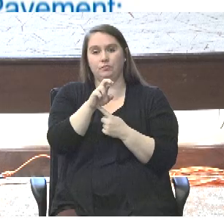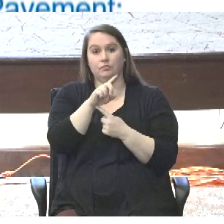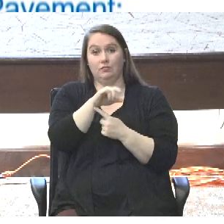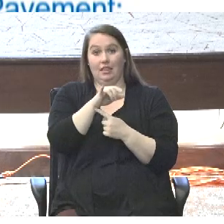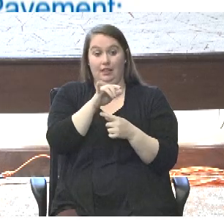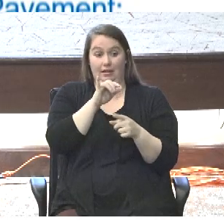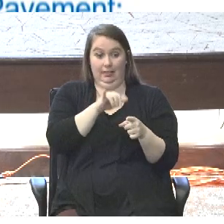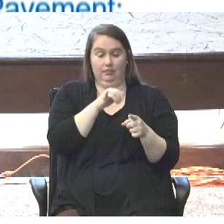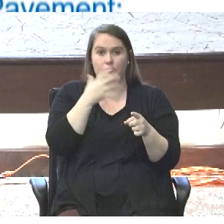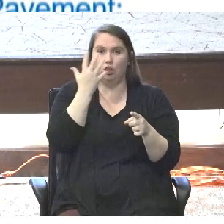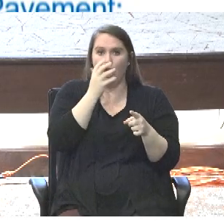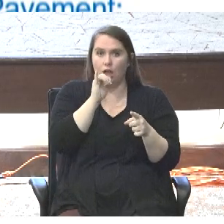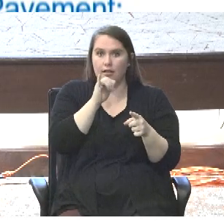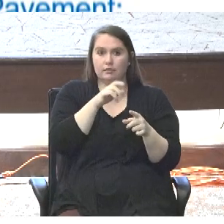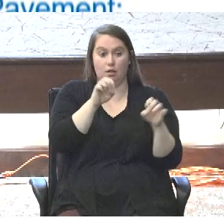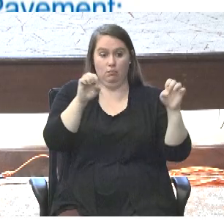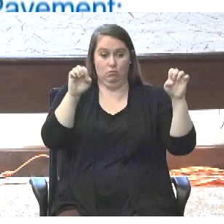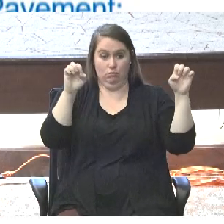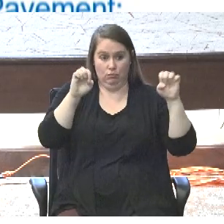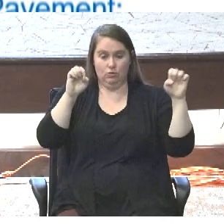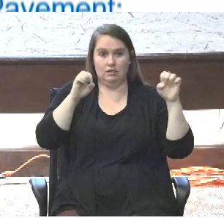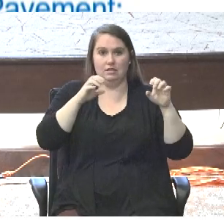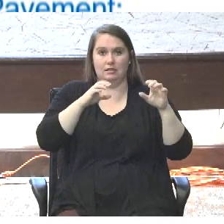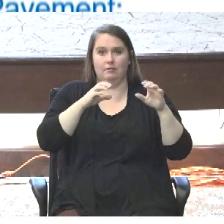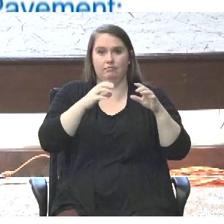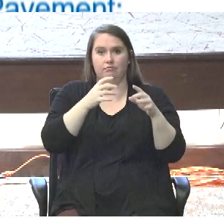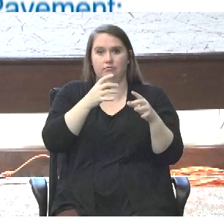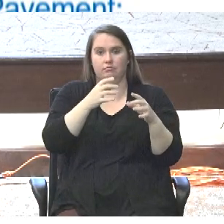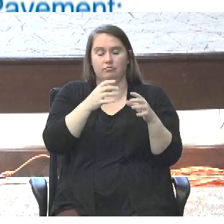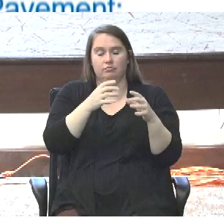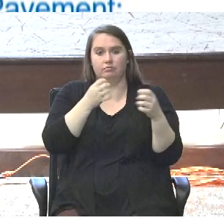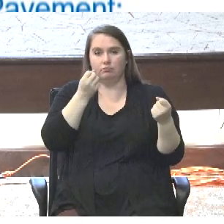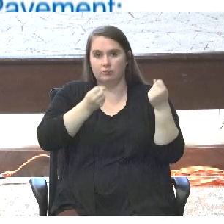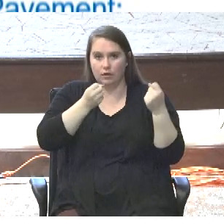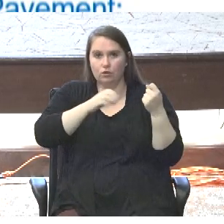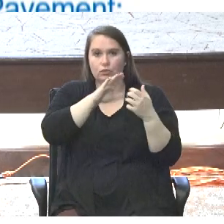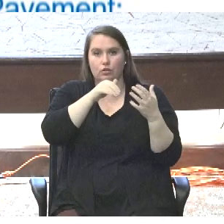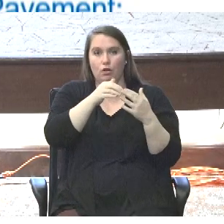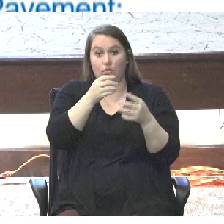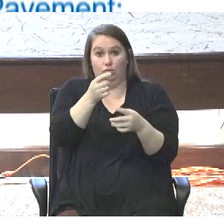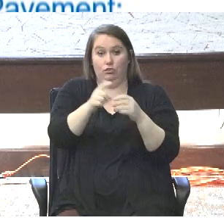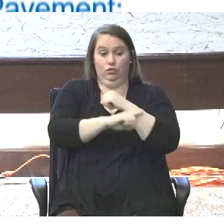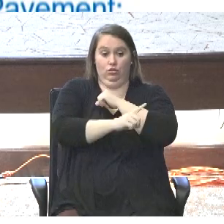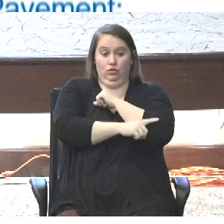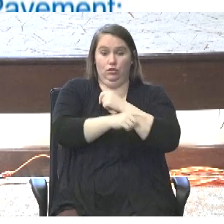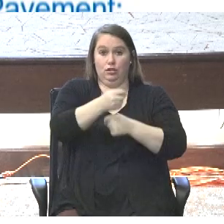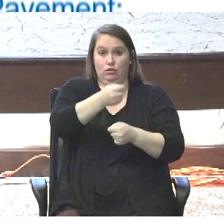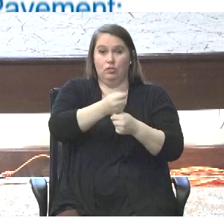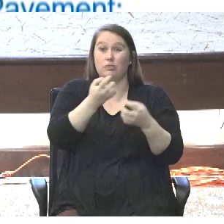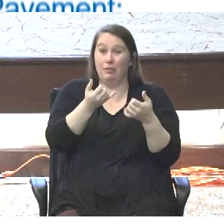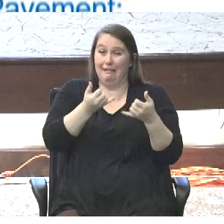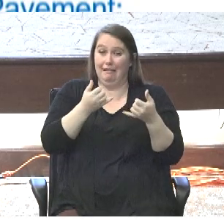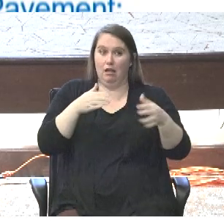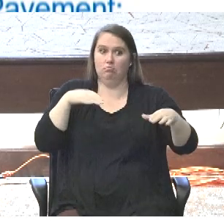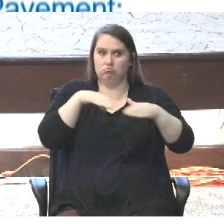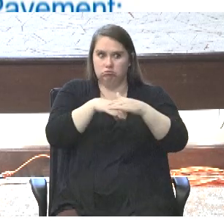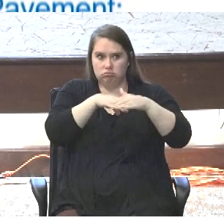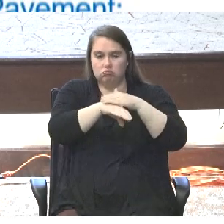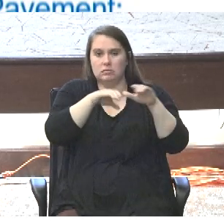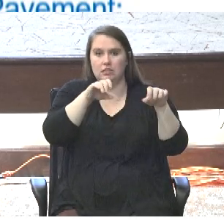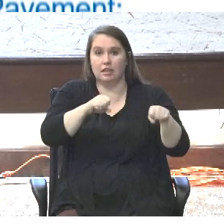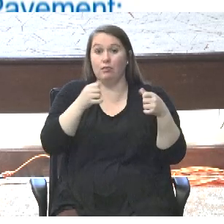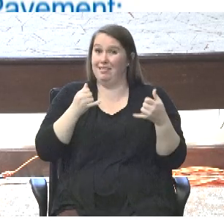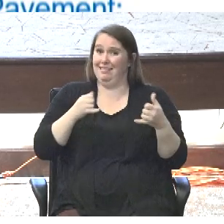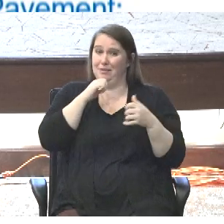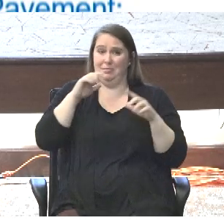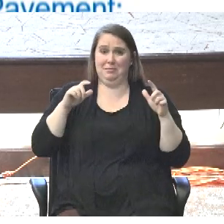that emergency vehicles and trash trucks can get around the cul-de-sac. Right now, they're not large enough for those